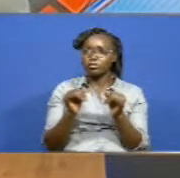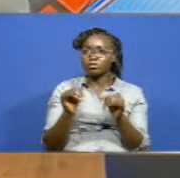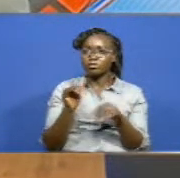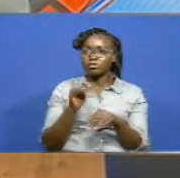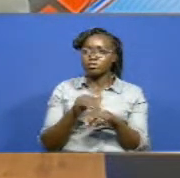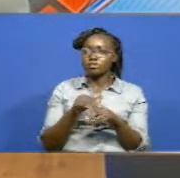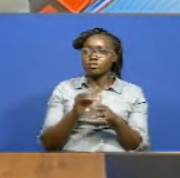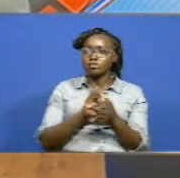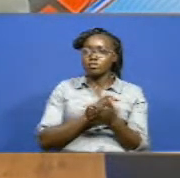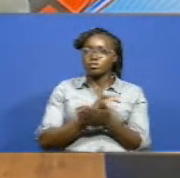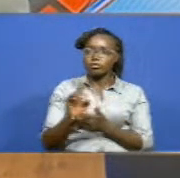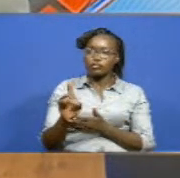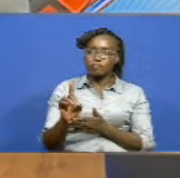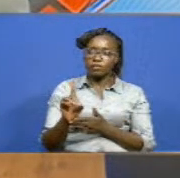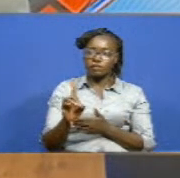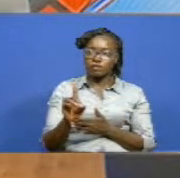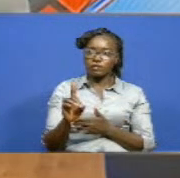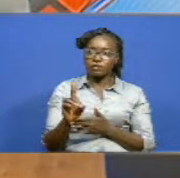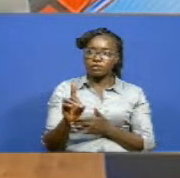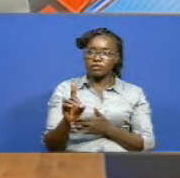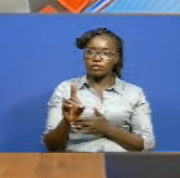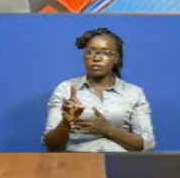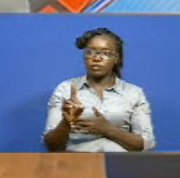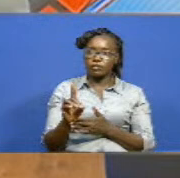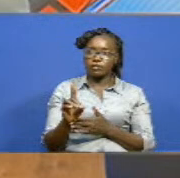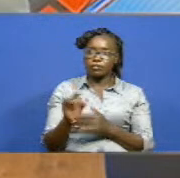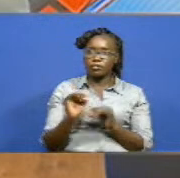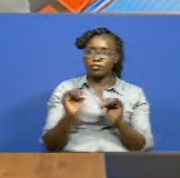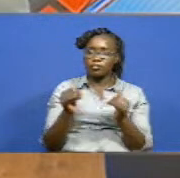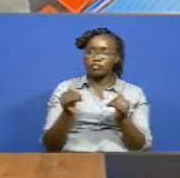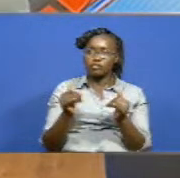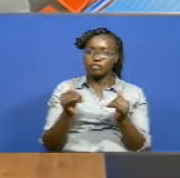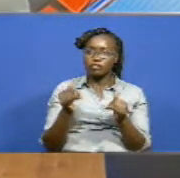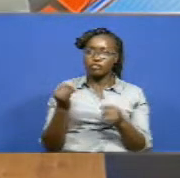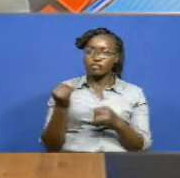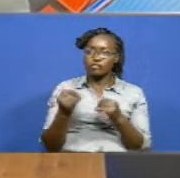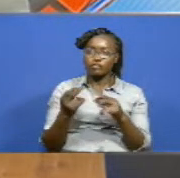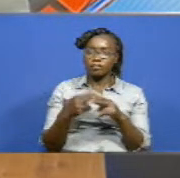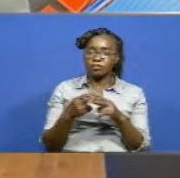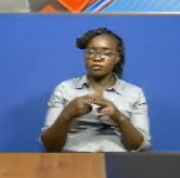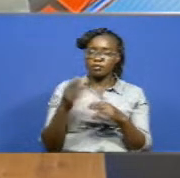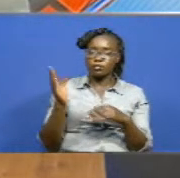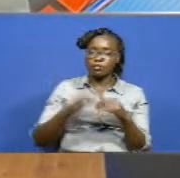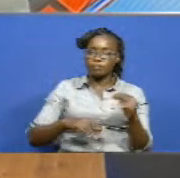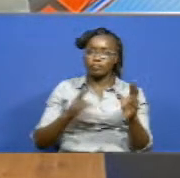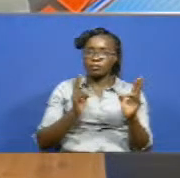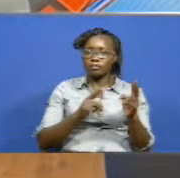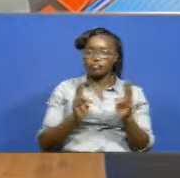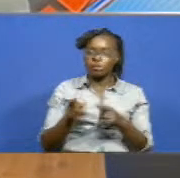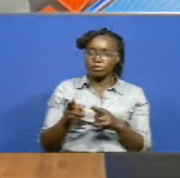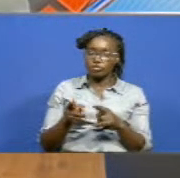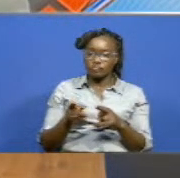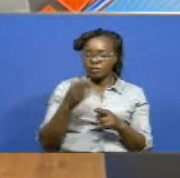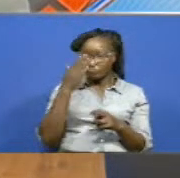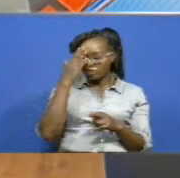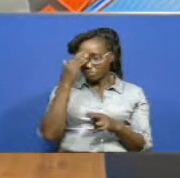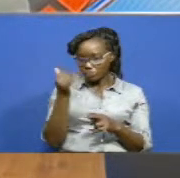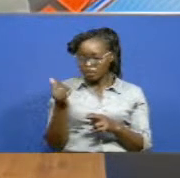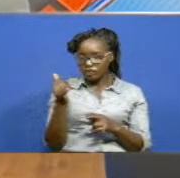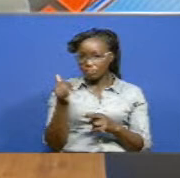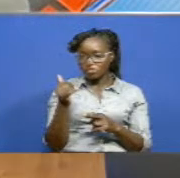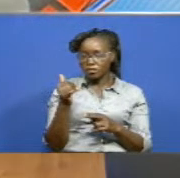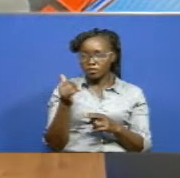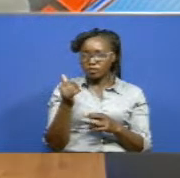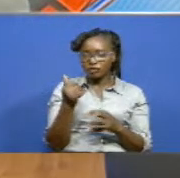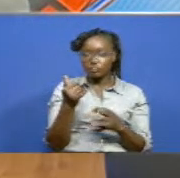KBC Channel 1. Now, the bulletin is coming to an end sooner than usual because your true sports